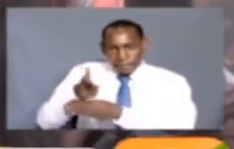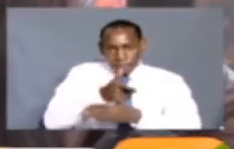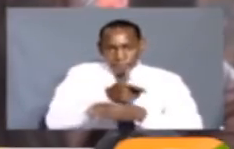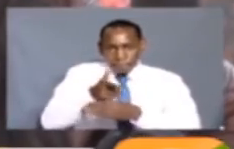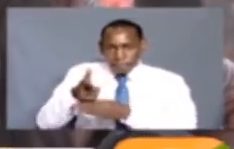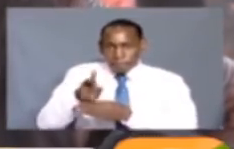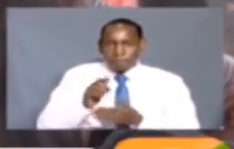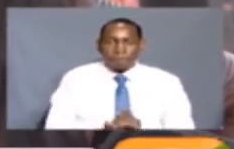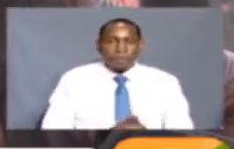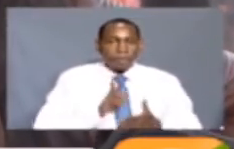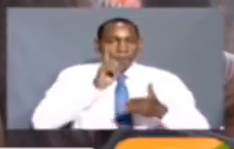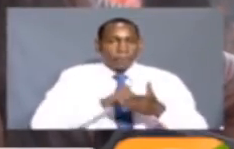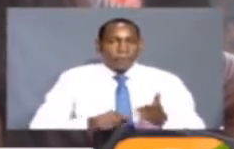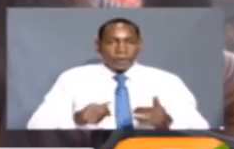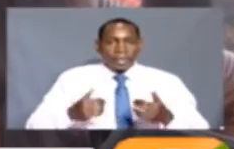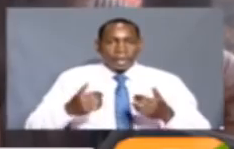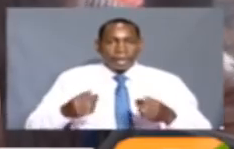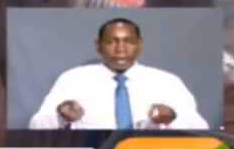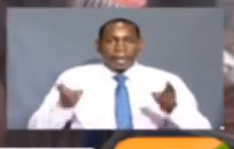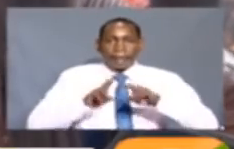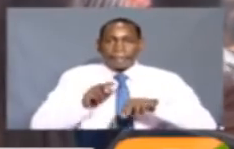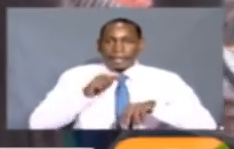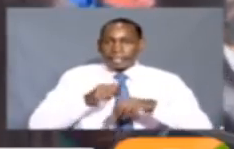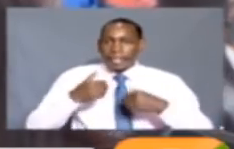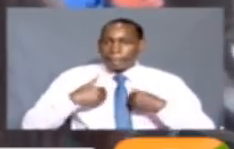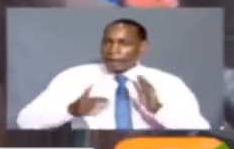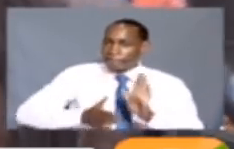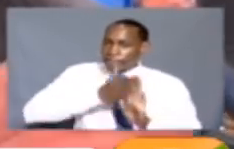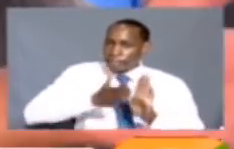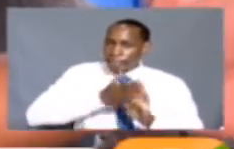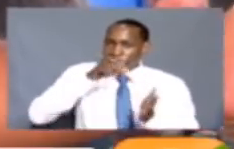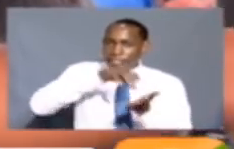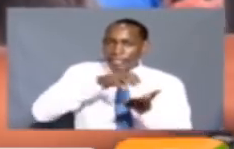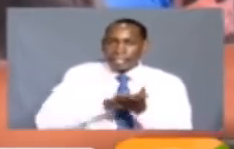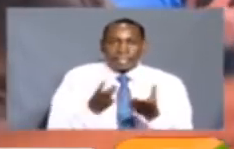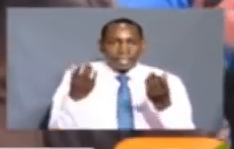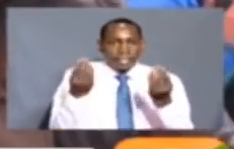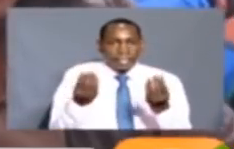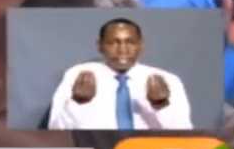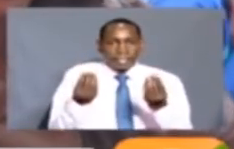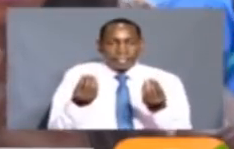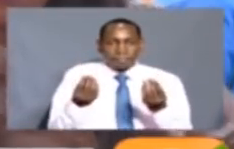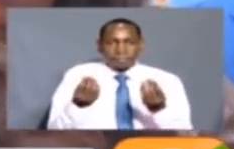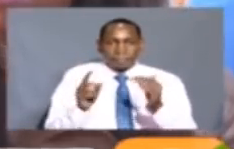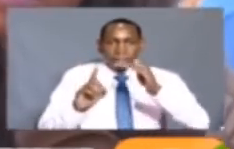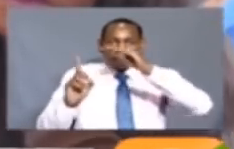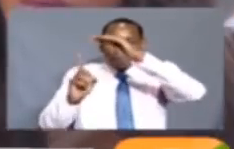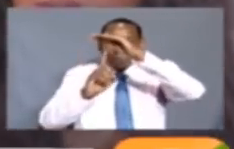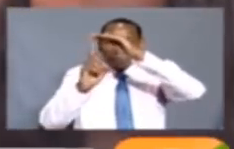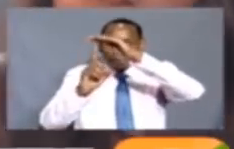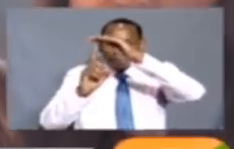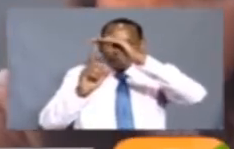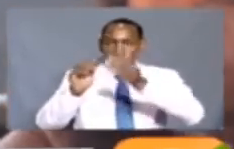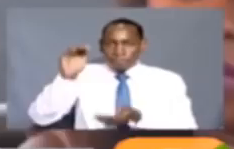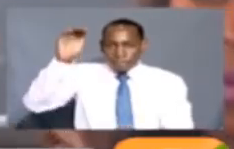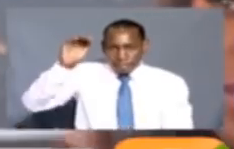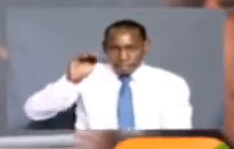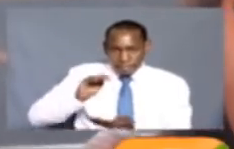What happens in the case of an emergency? Well, it's pretty easy in a balloon. Just land. Where we